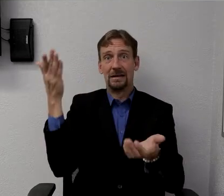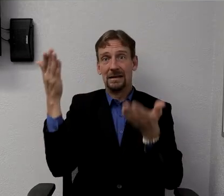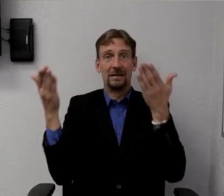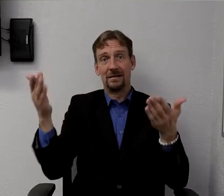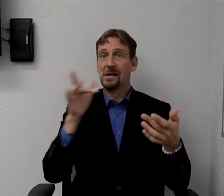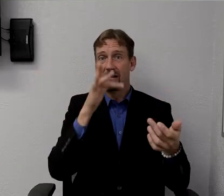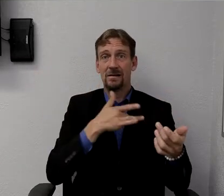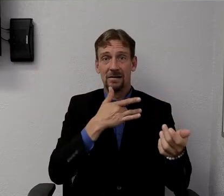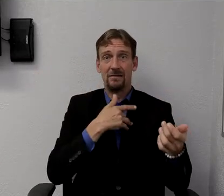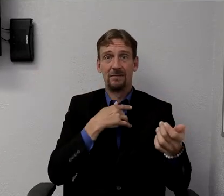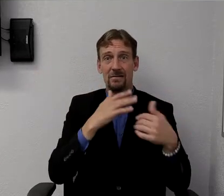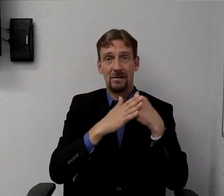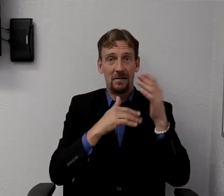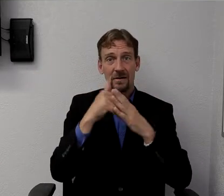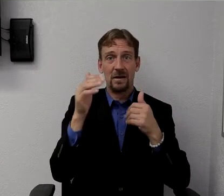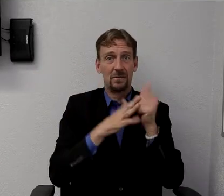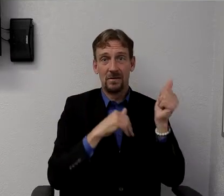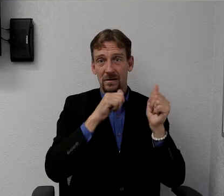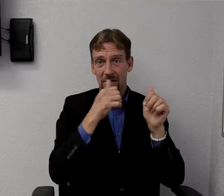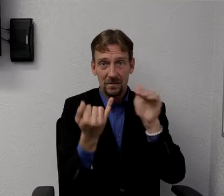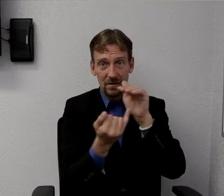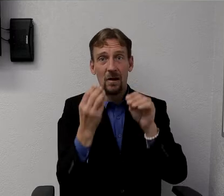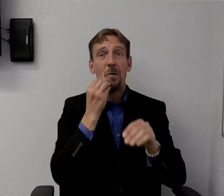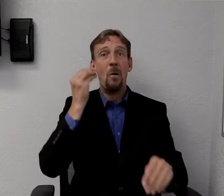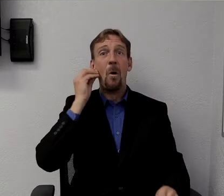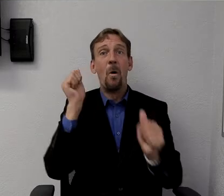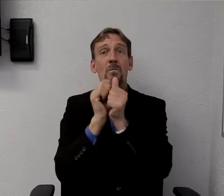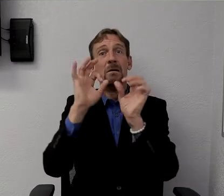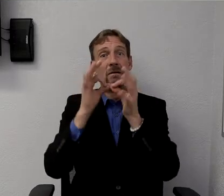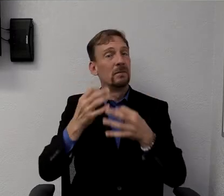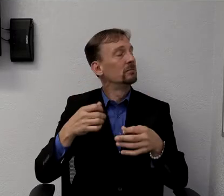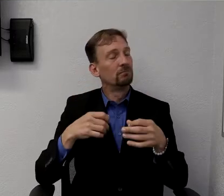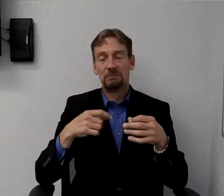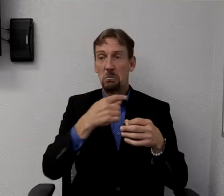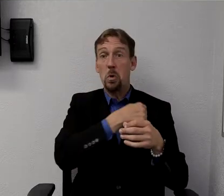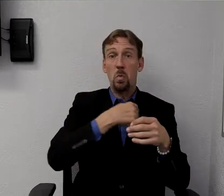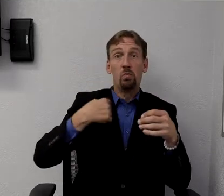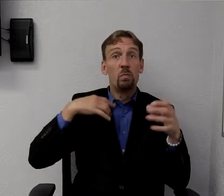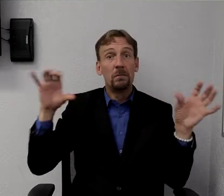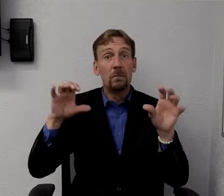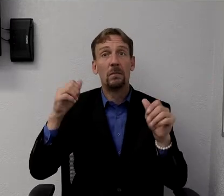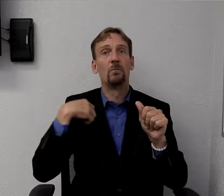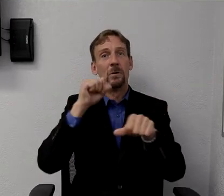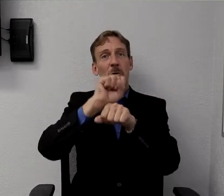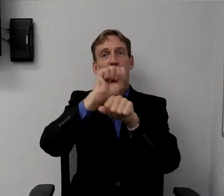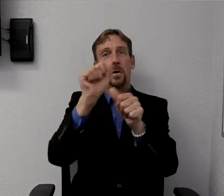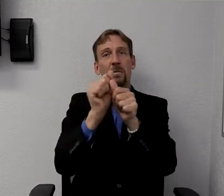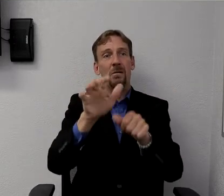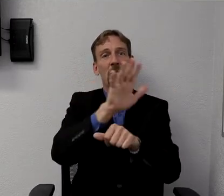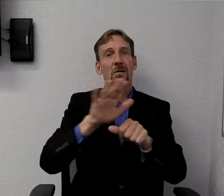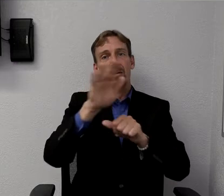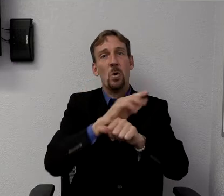their family. And so we have been working with local hotels, the Marriott,